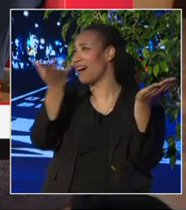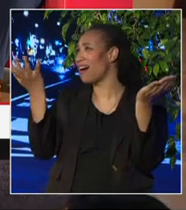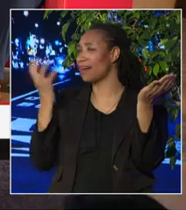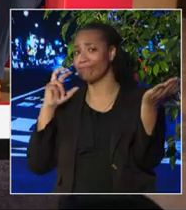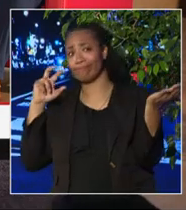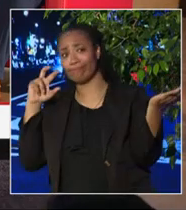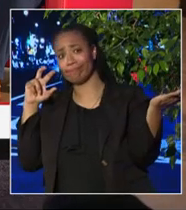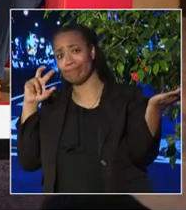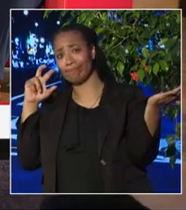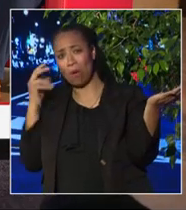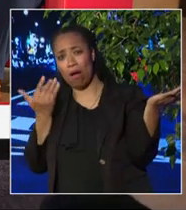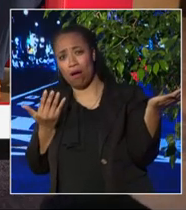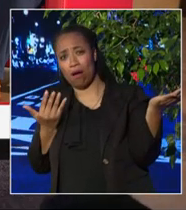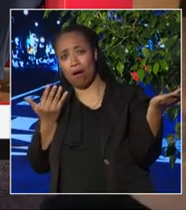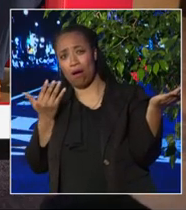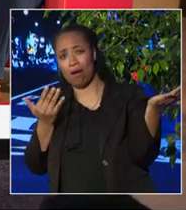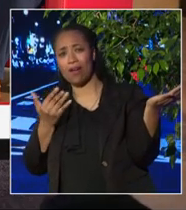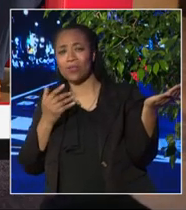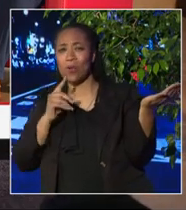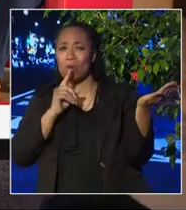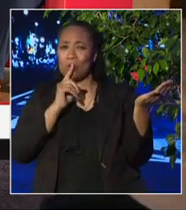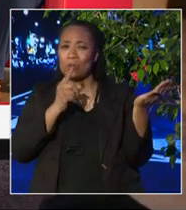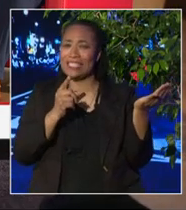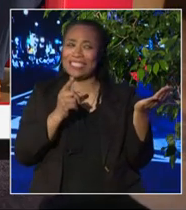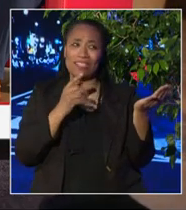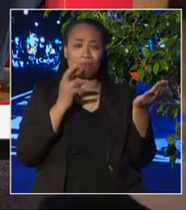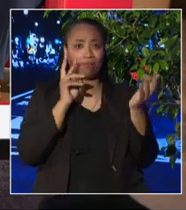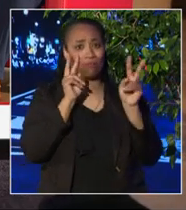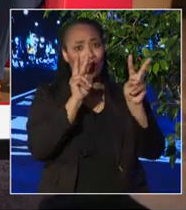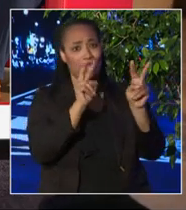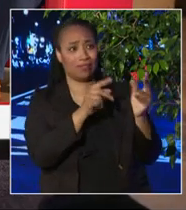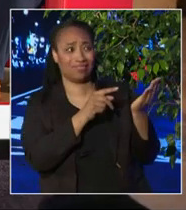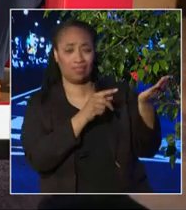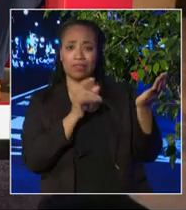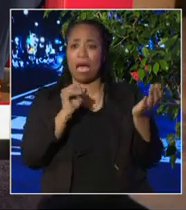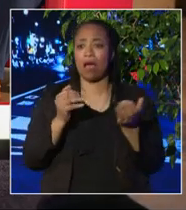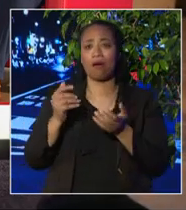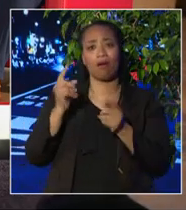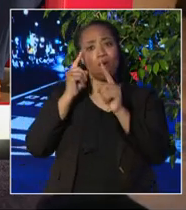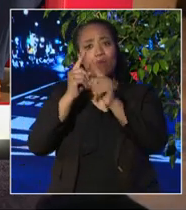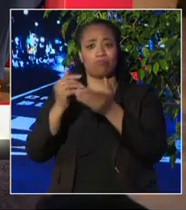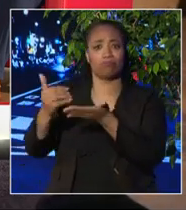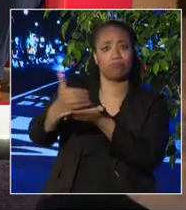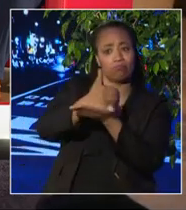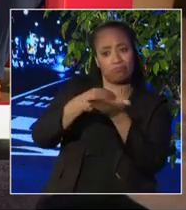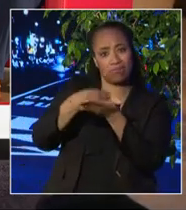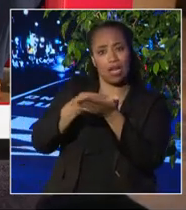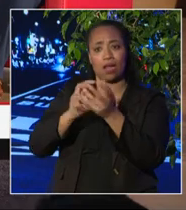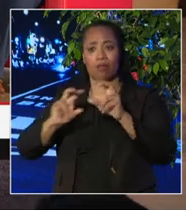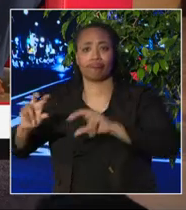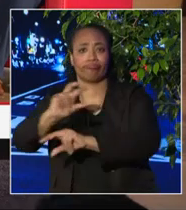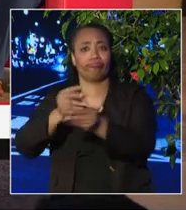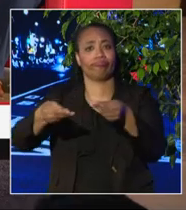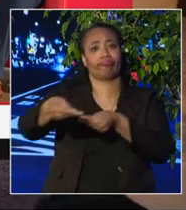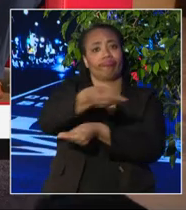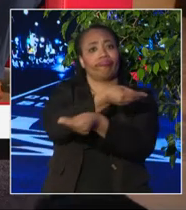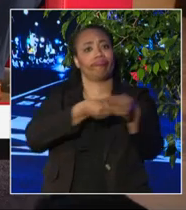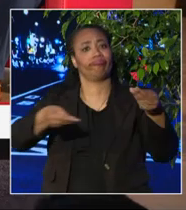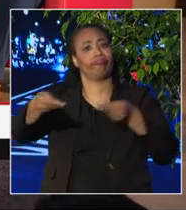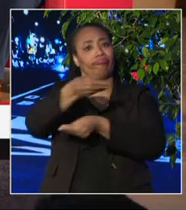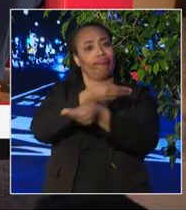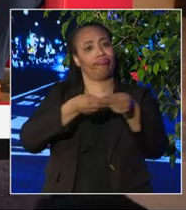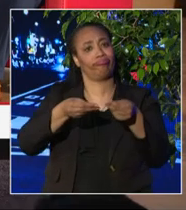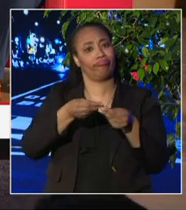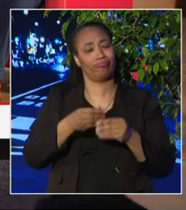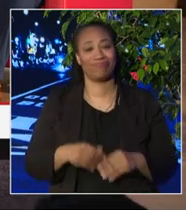coming into the district, which will allow us to invest in so many other things. So that's a long way of saying what I see in the downtown.